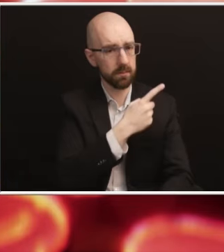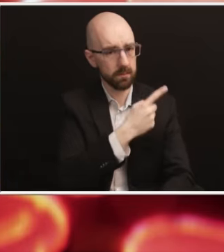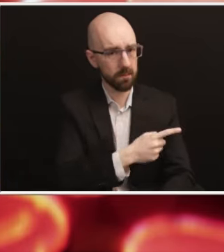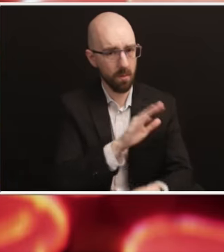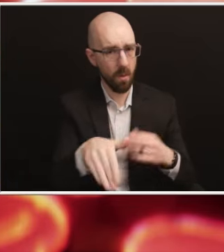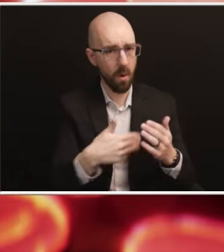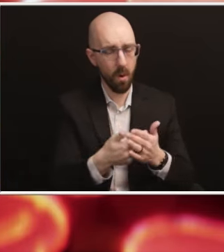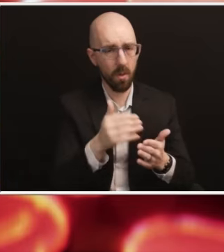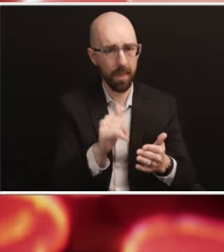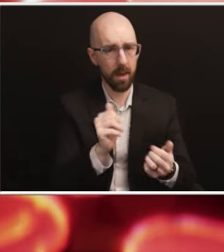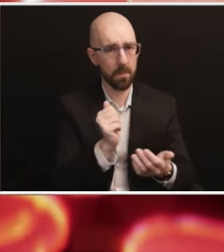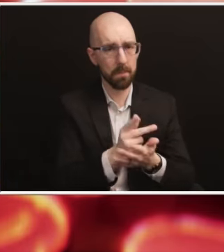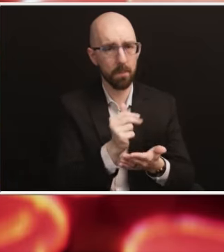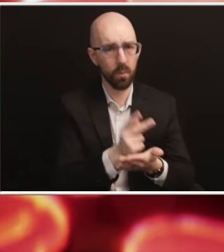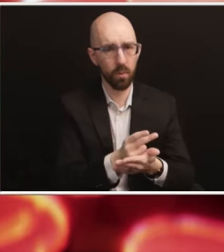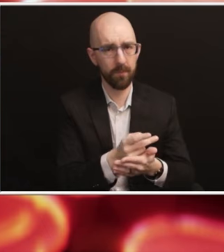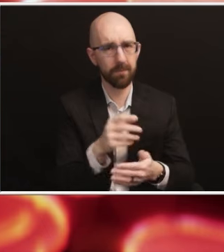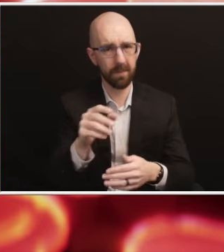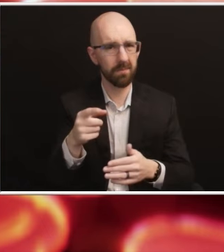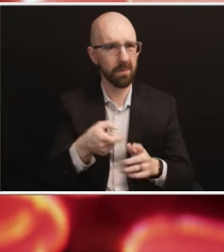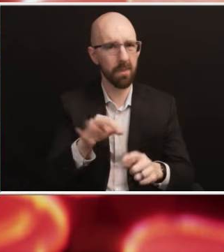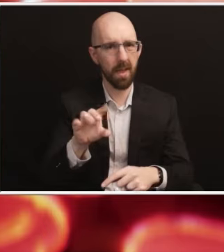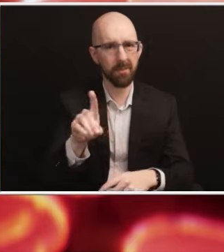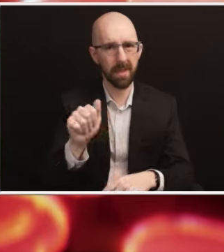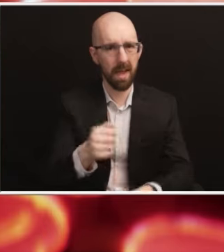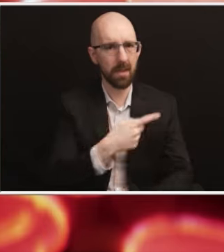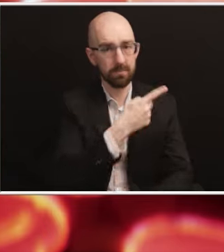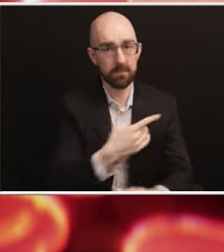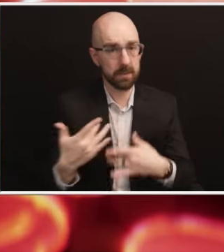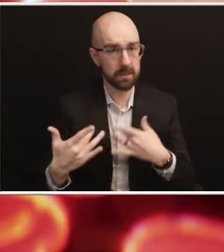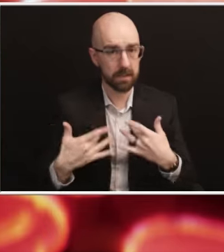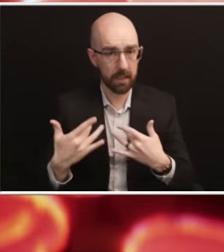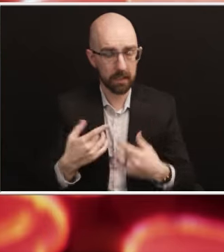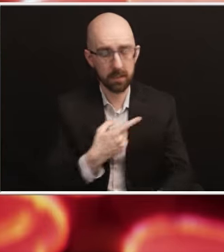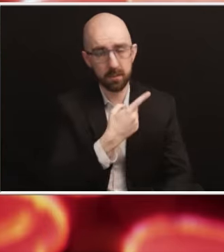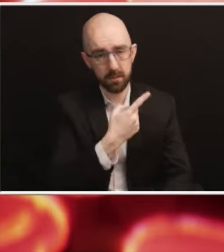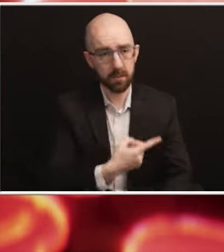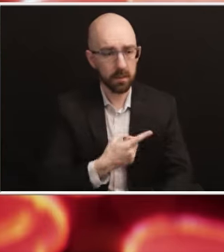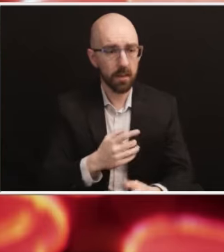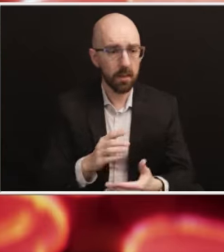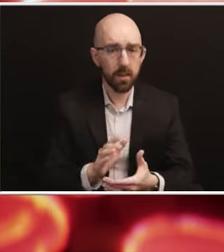up. This is pretty exciting. And